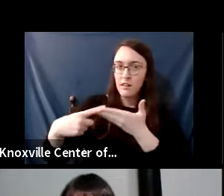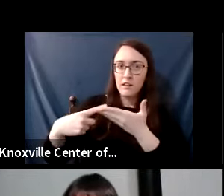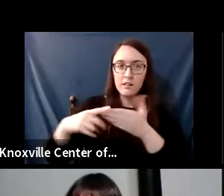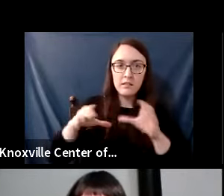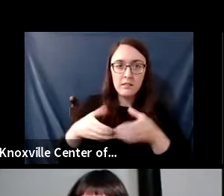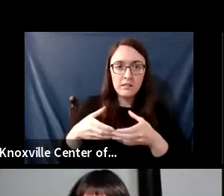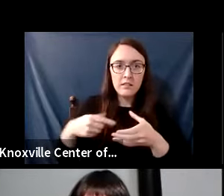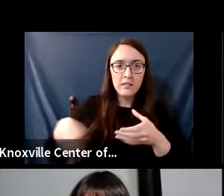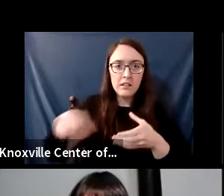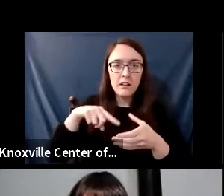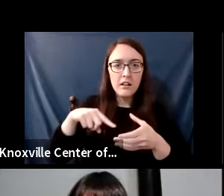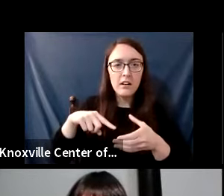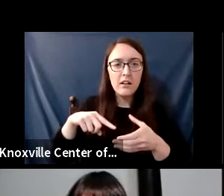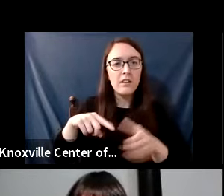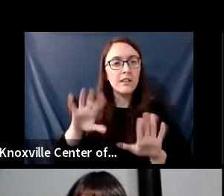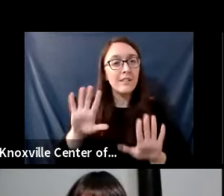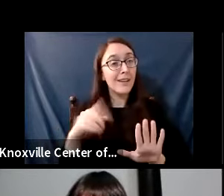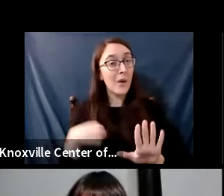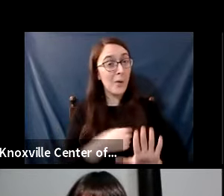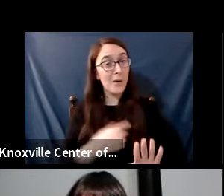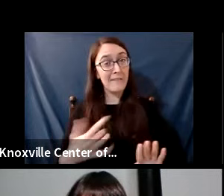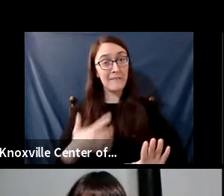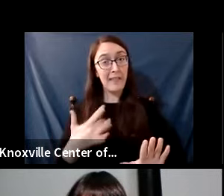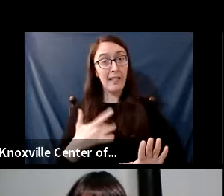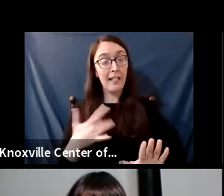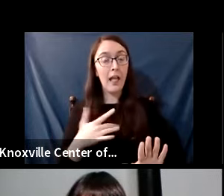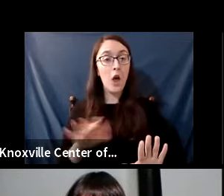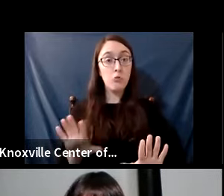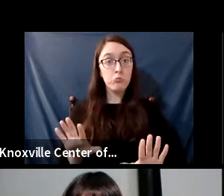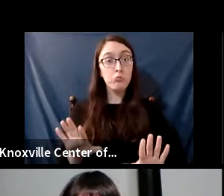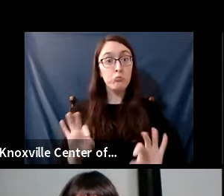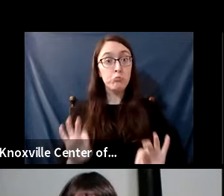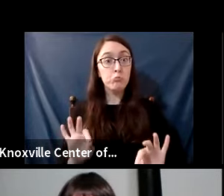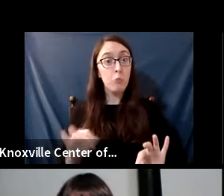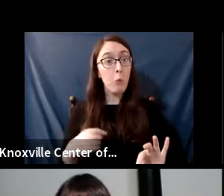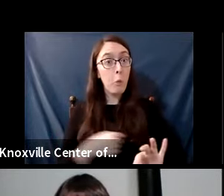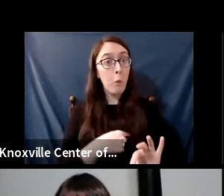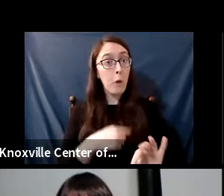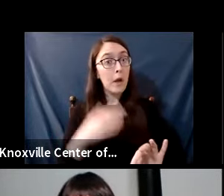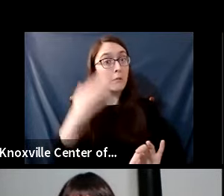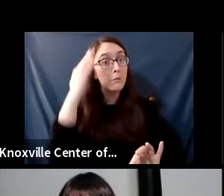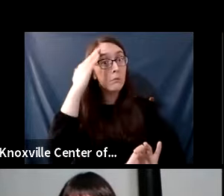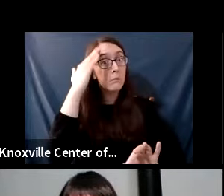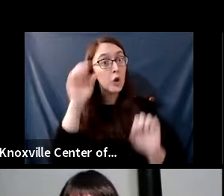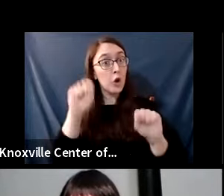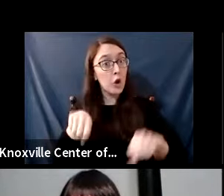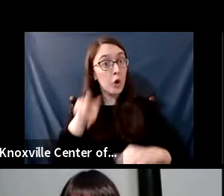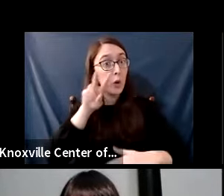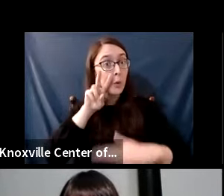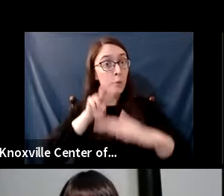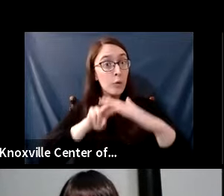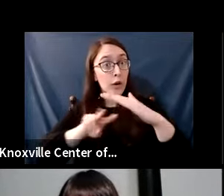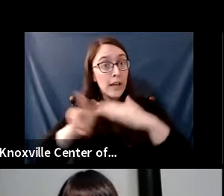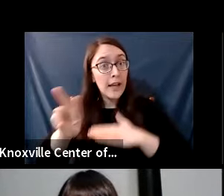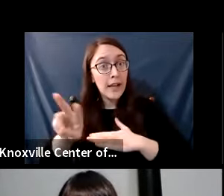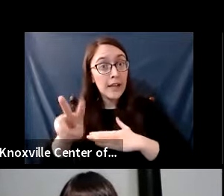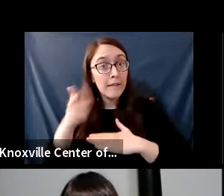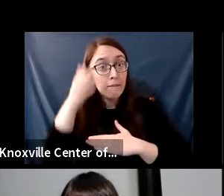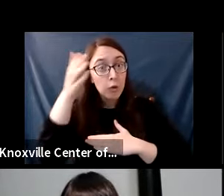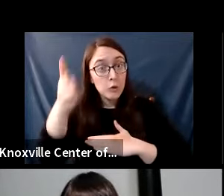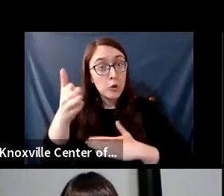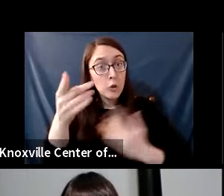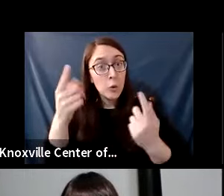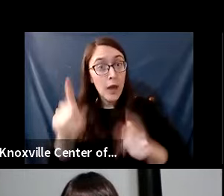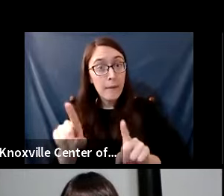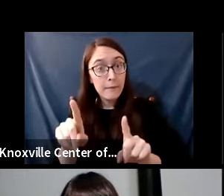not, to be quite frank, we felt like we had gotten pretty good at predicting where this was headed. And I think we had, and this has been, I